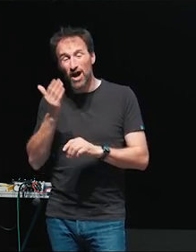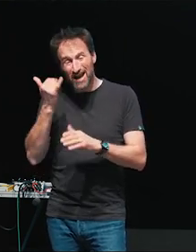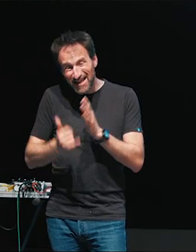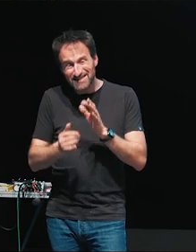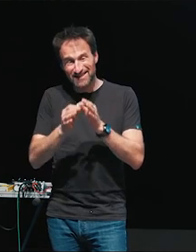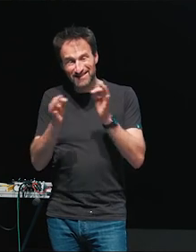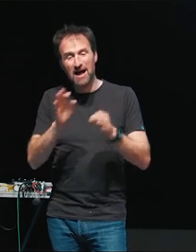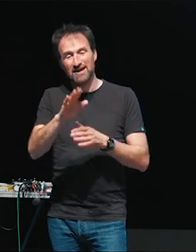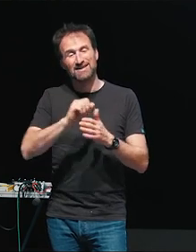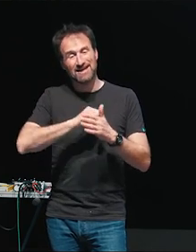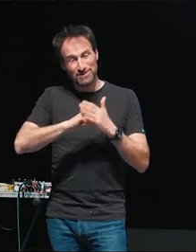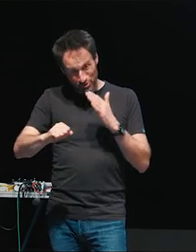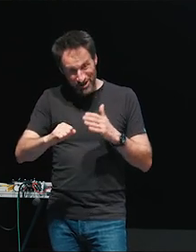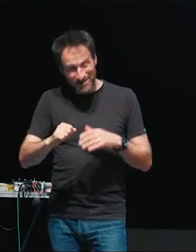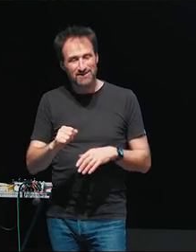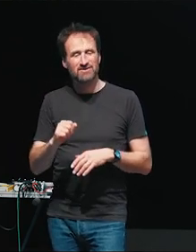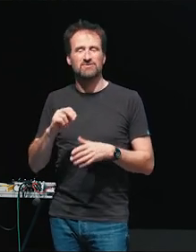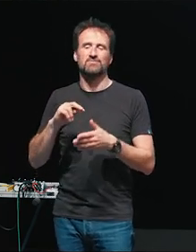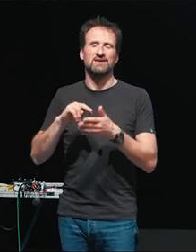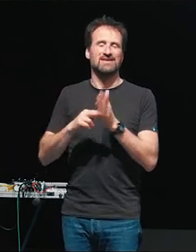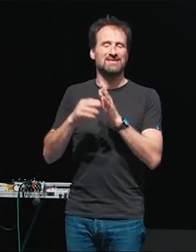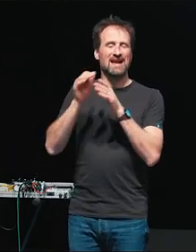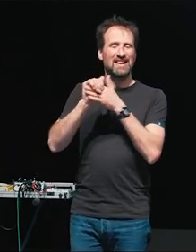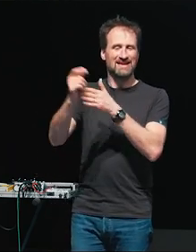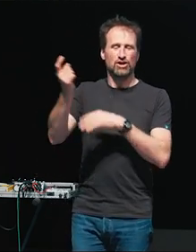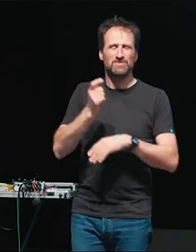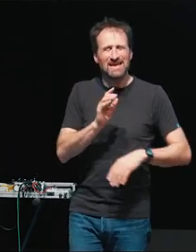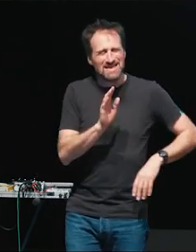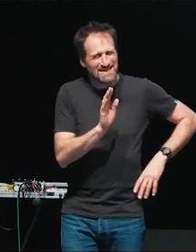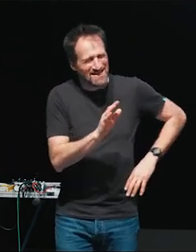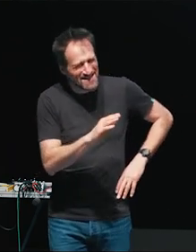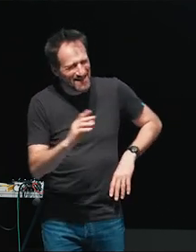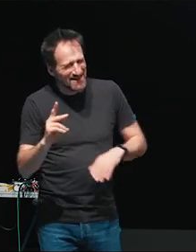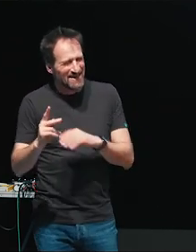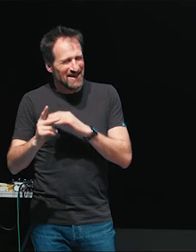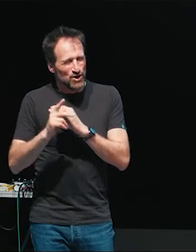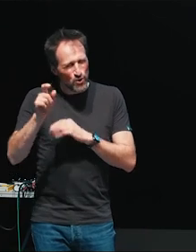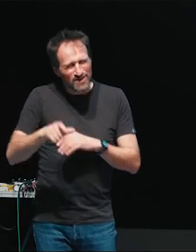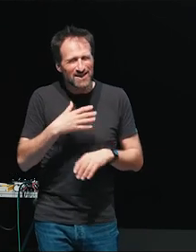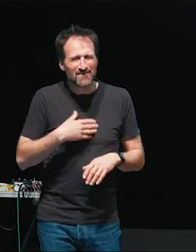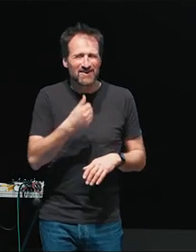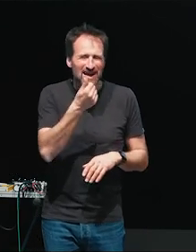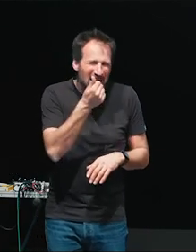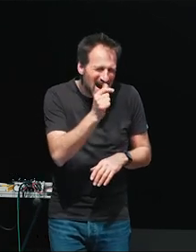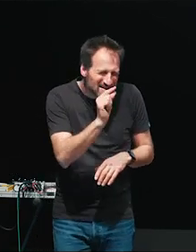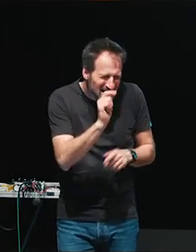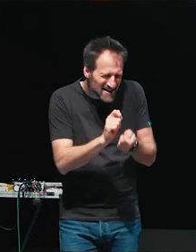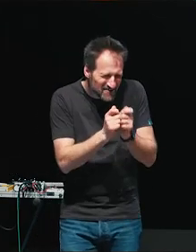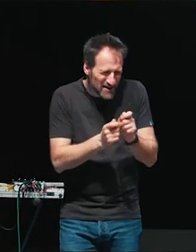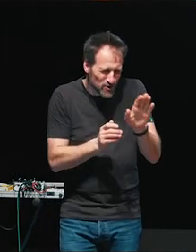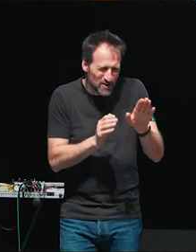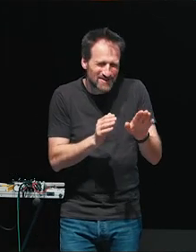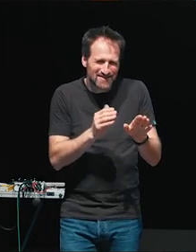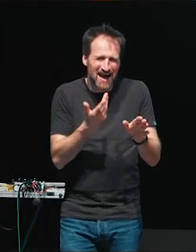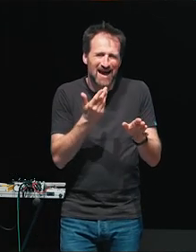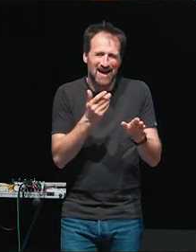said, the client wants one small change in that UI you've built today. One small change. Show of